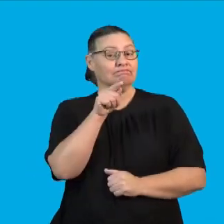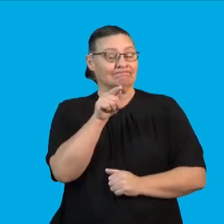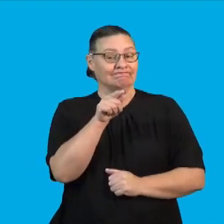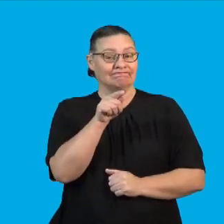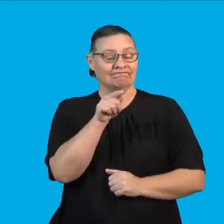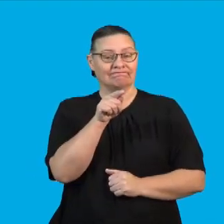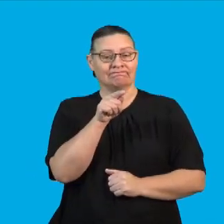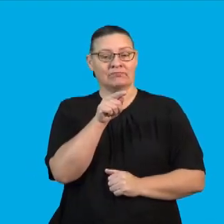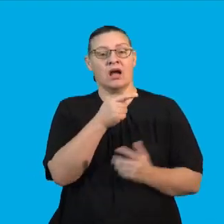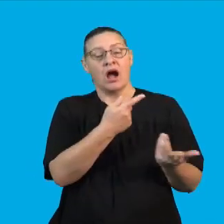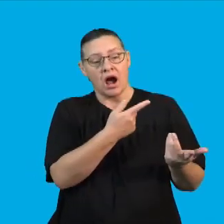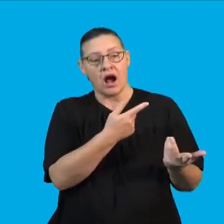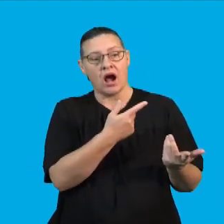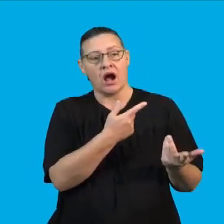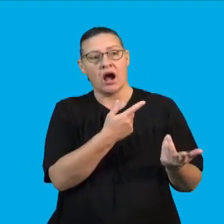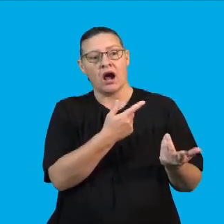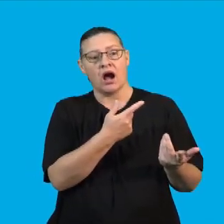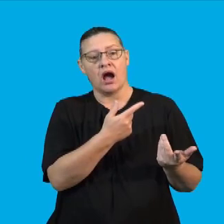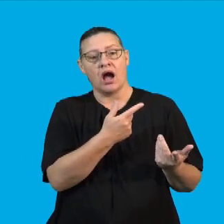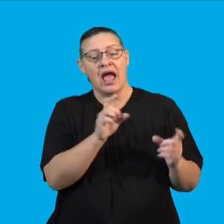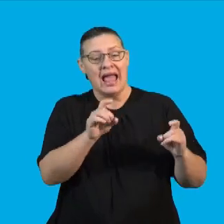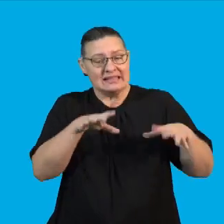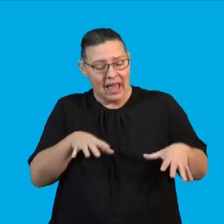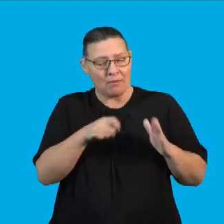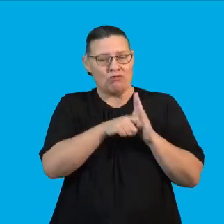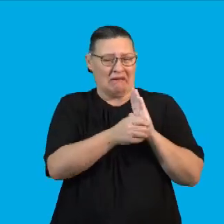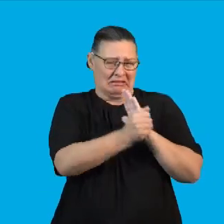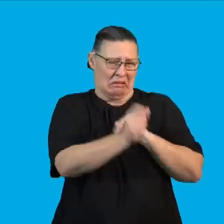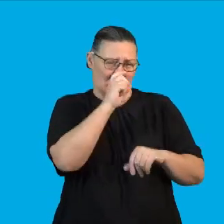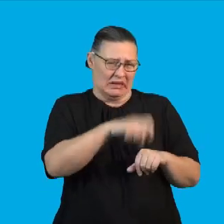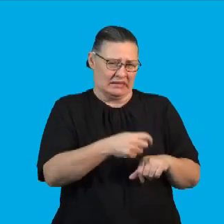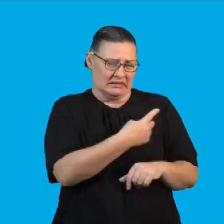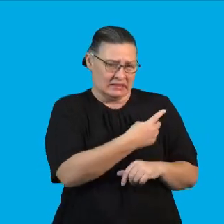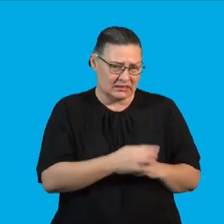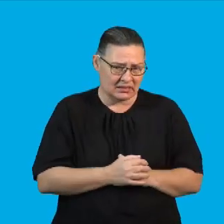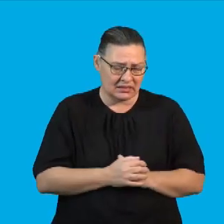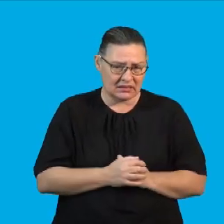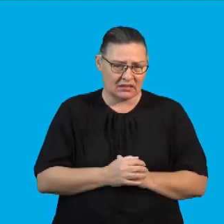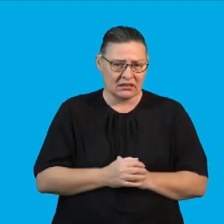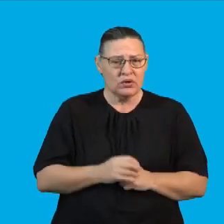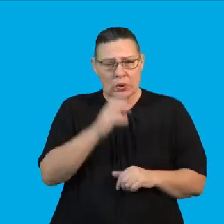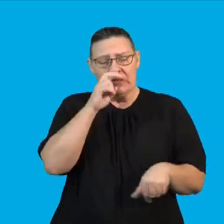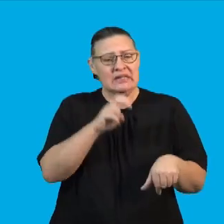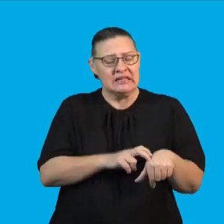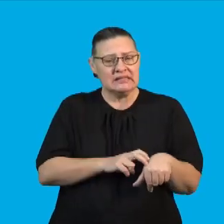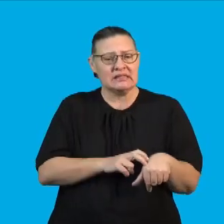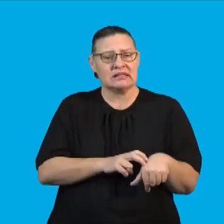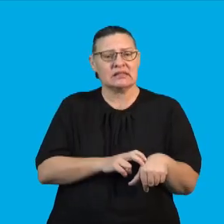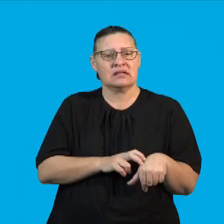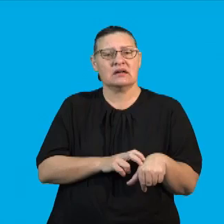These are the exam writing competencies. You need to be in a position